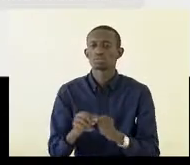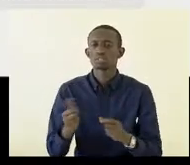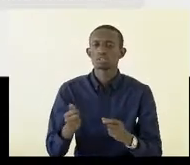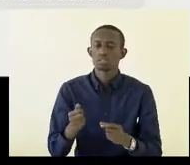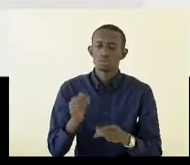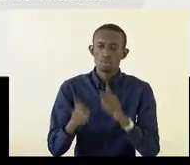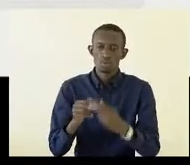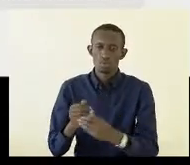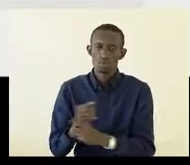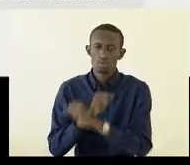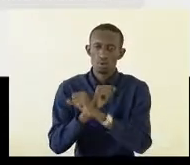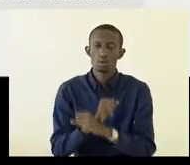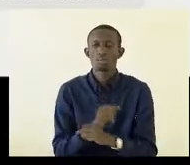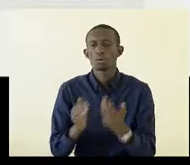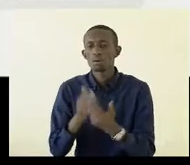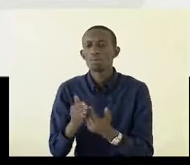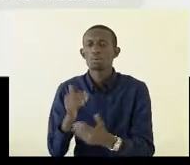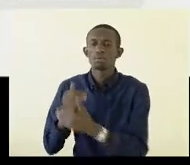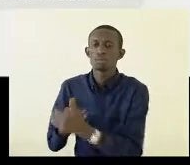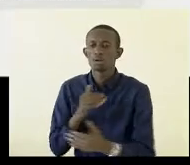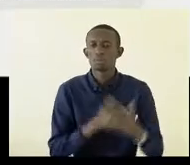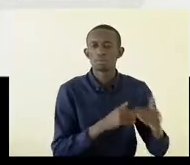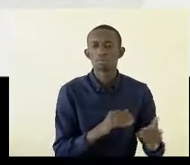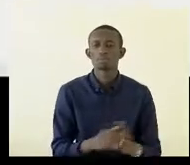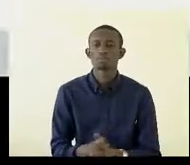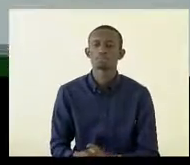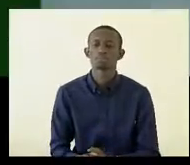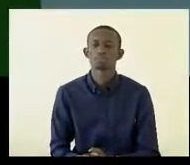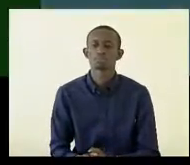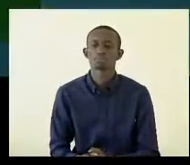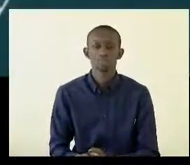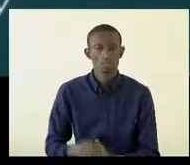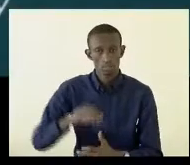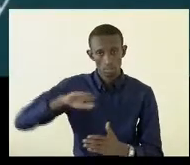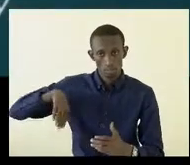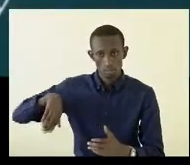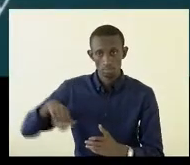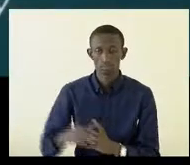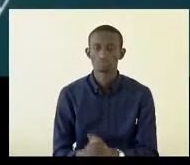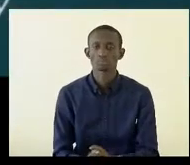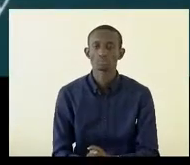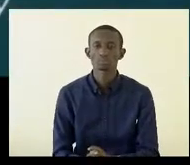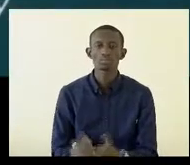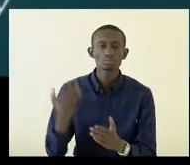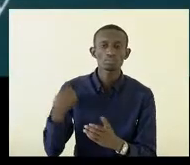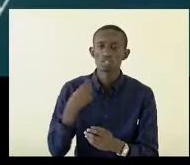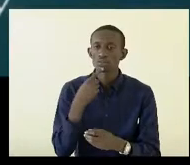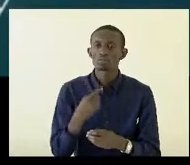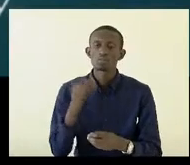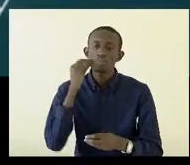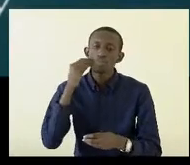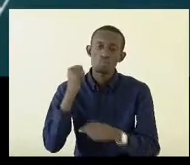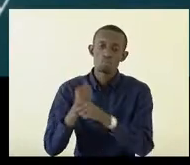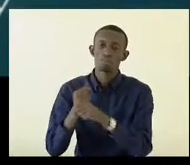requirements? And finally, I want you to do this. Like I just said before, homework.